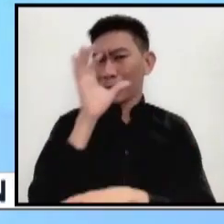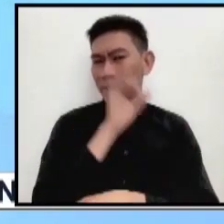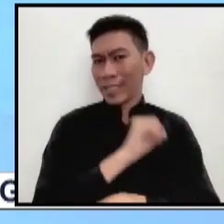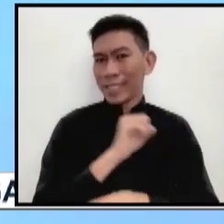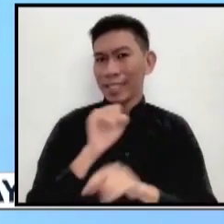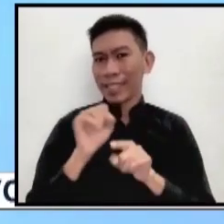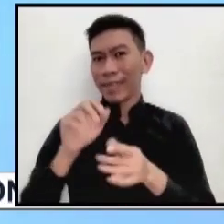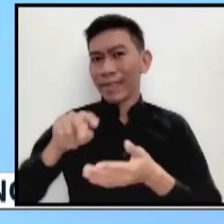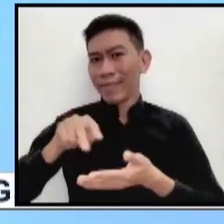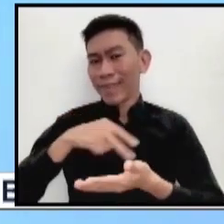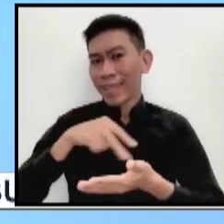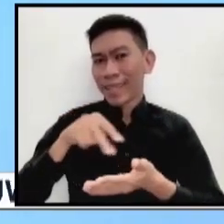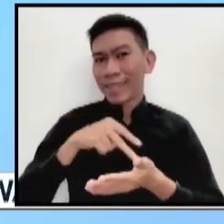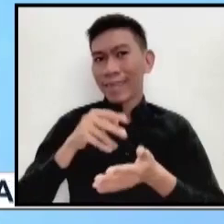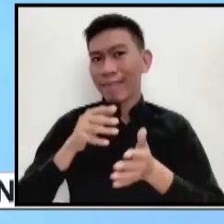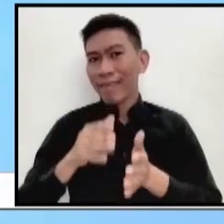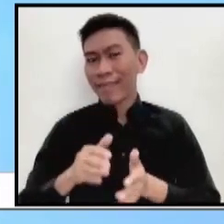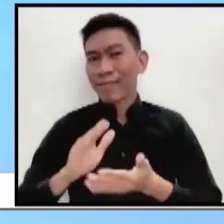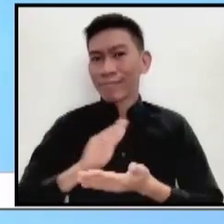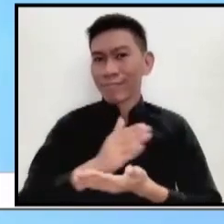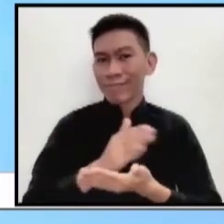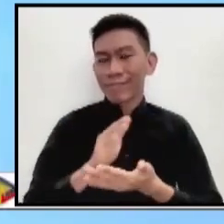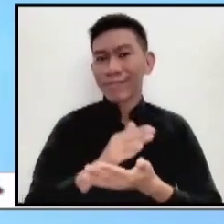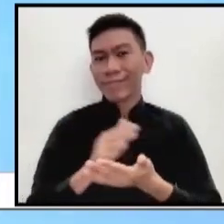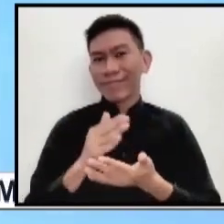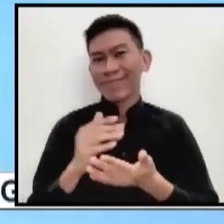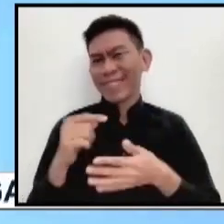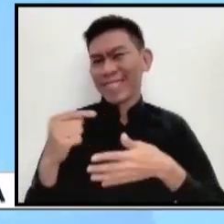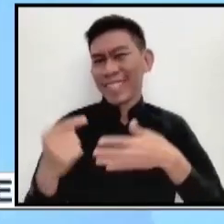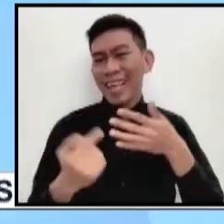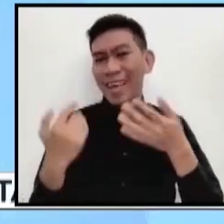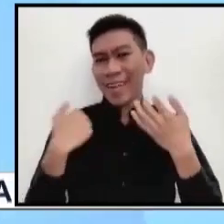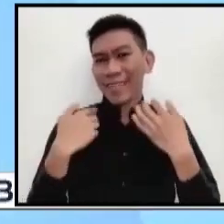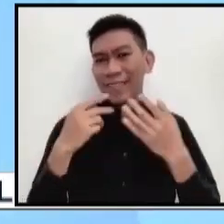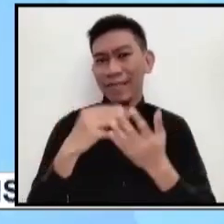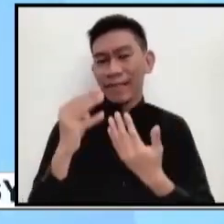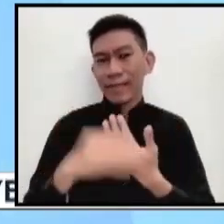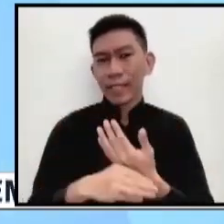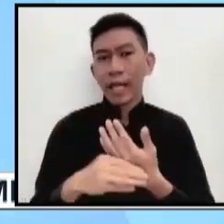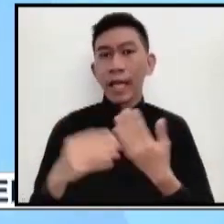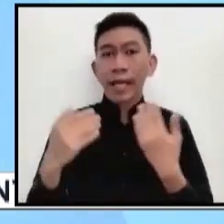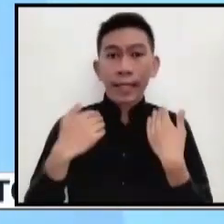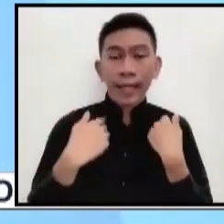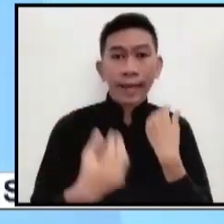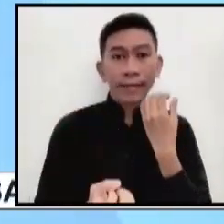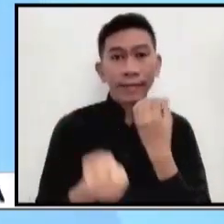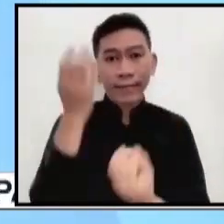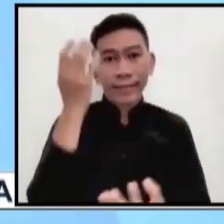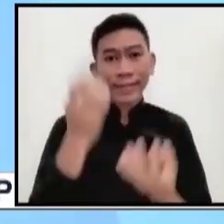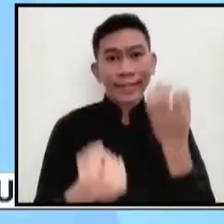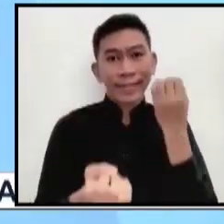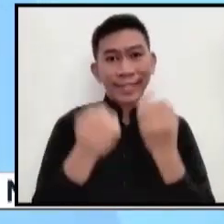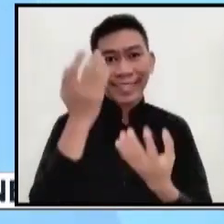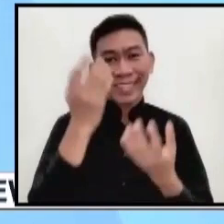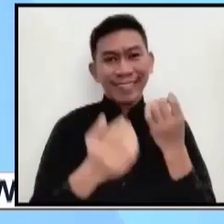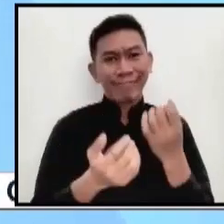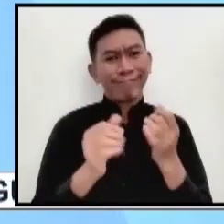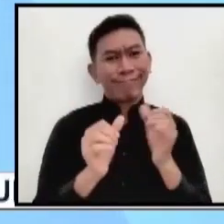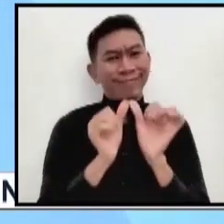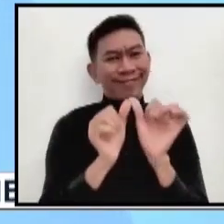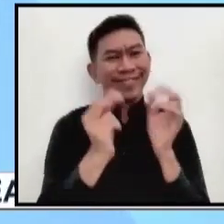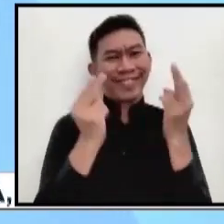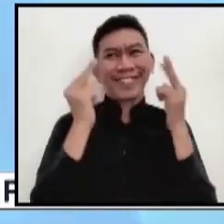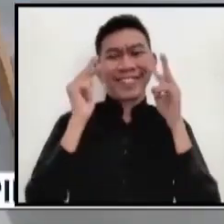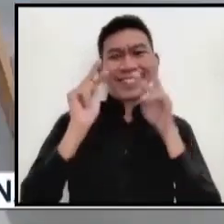Magkakaroon din ng napakagandang fireworks, so you don't want to miss it also after our event. Well, exciting ano, yung